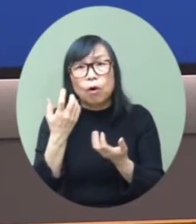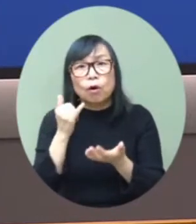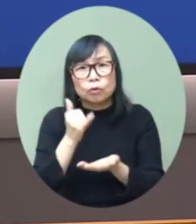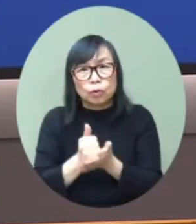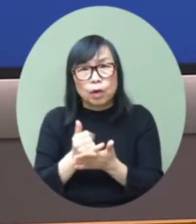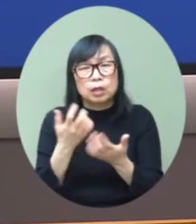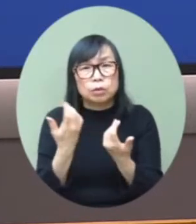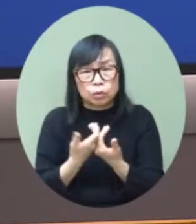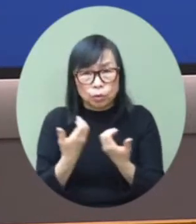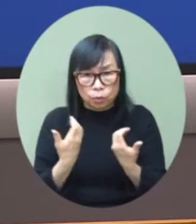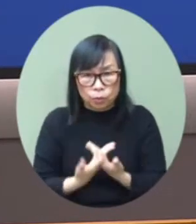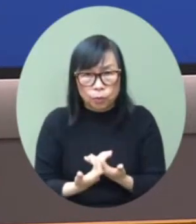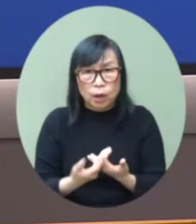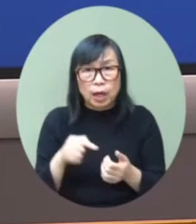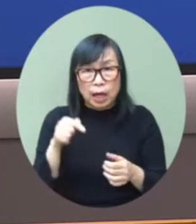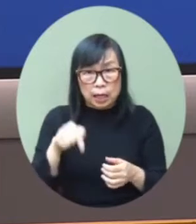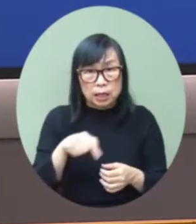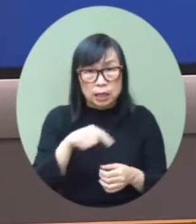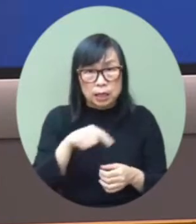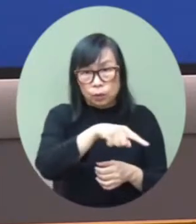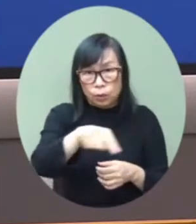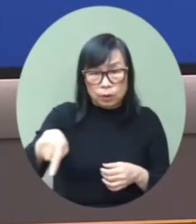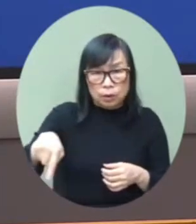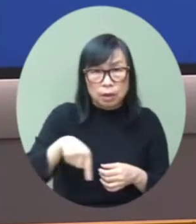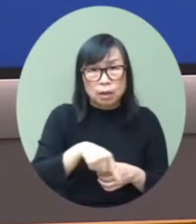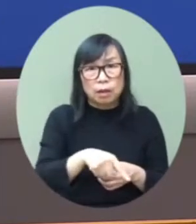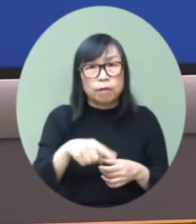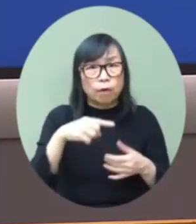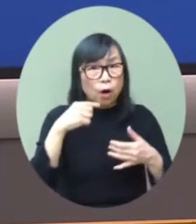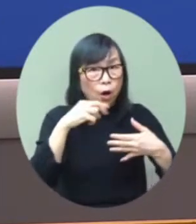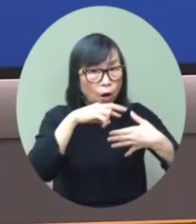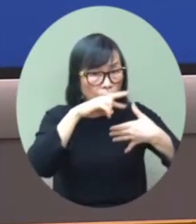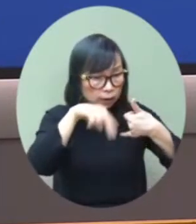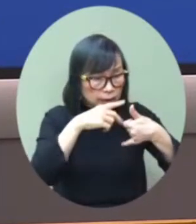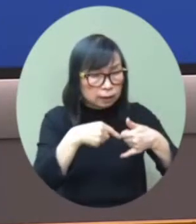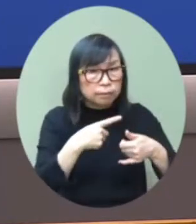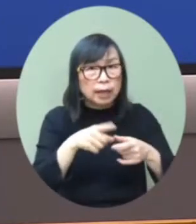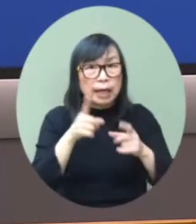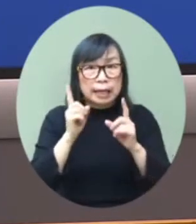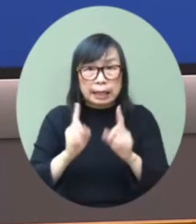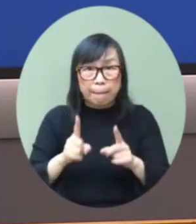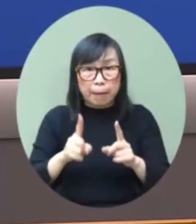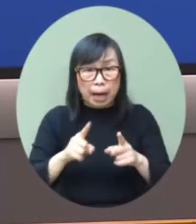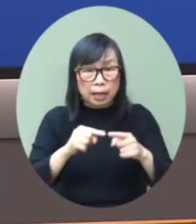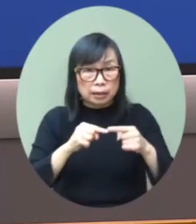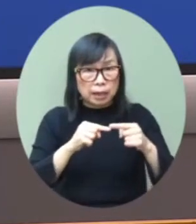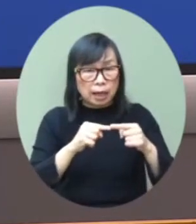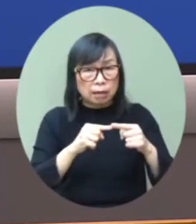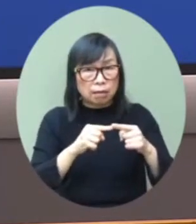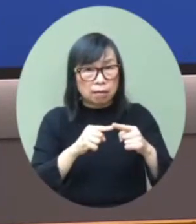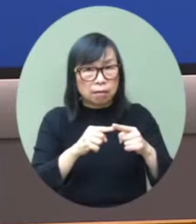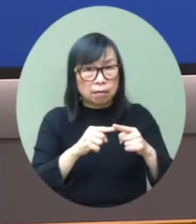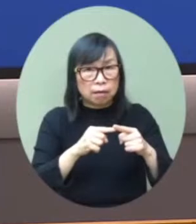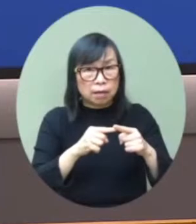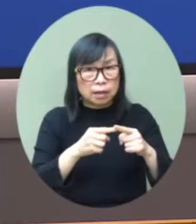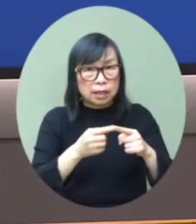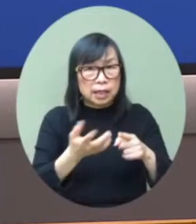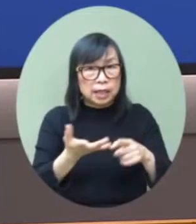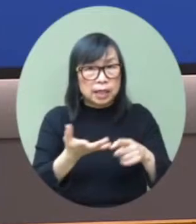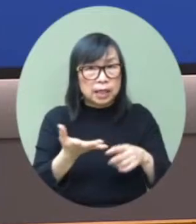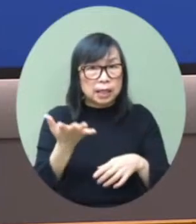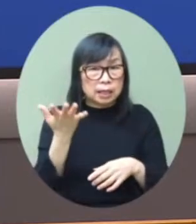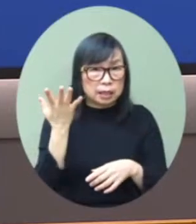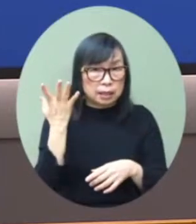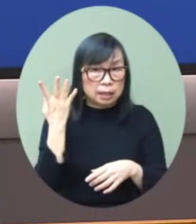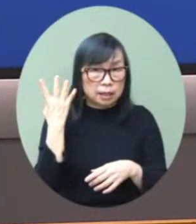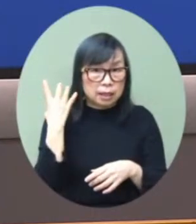number has been dropping to a single-digit figure. That is, if there are 100 people who are